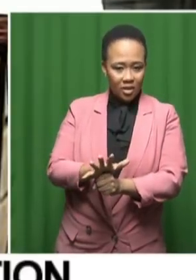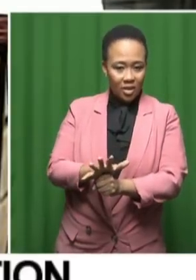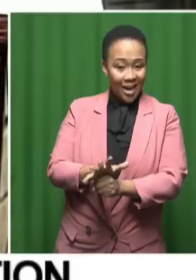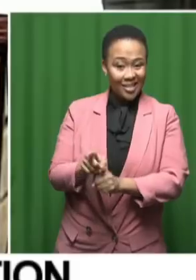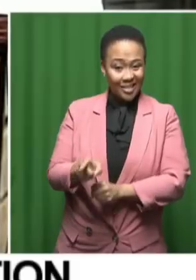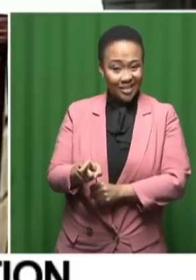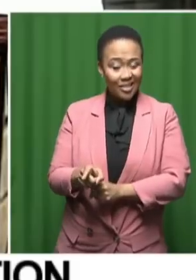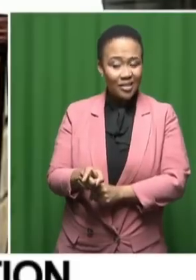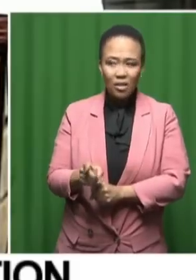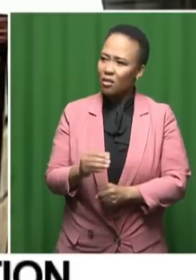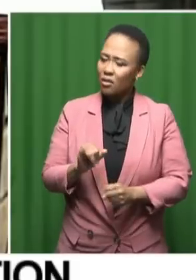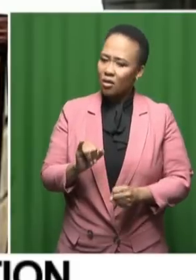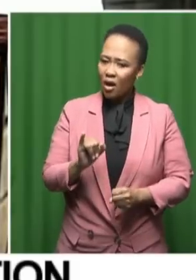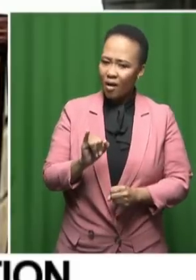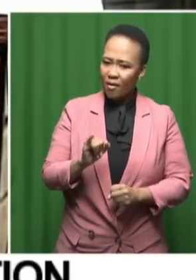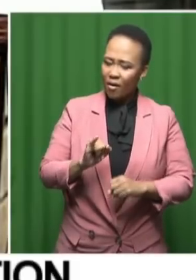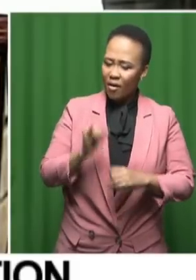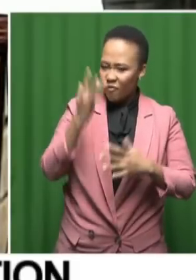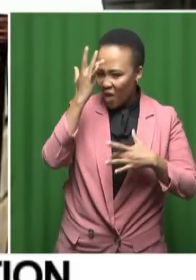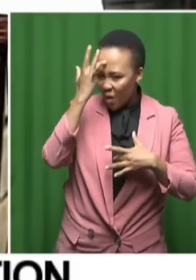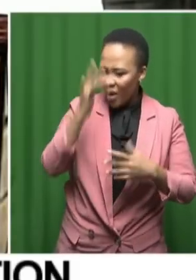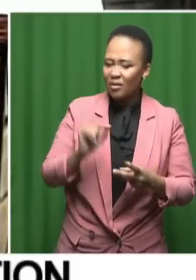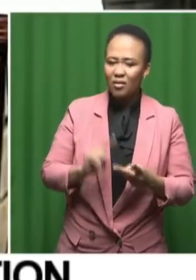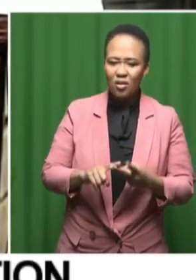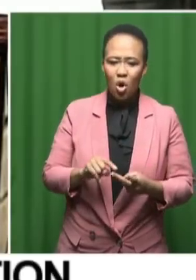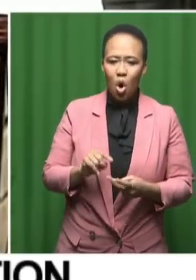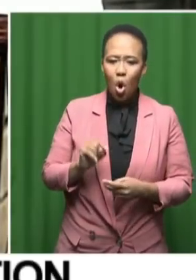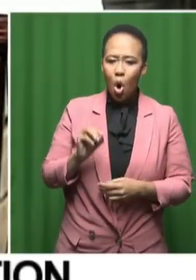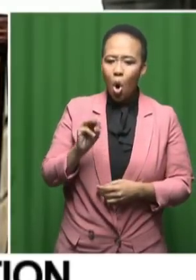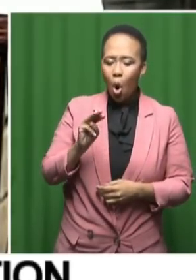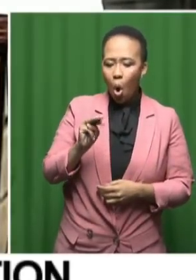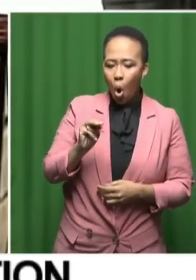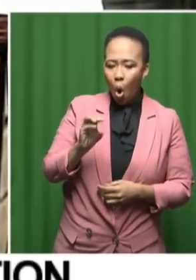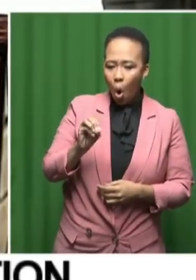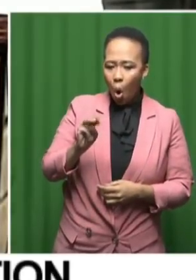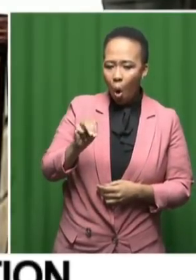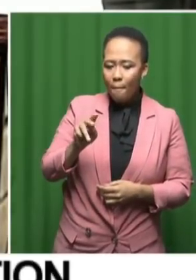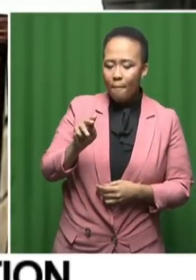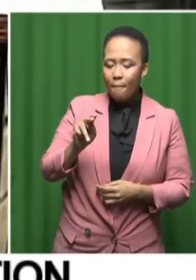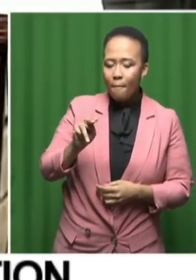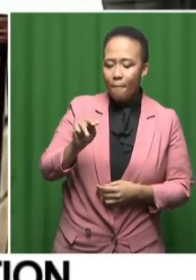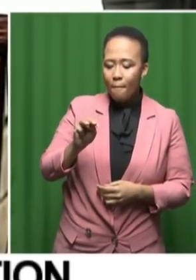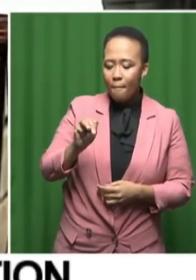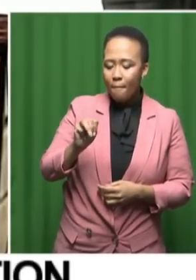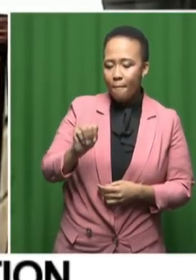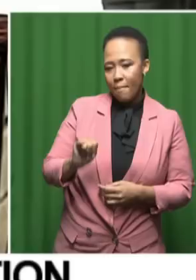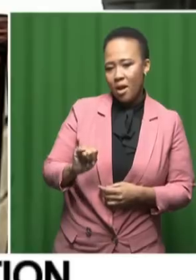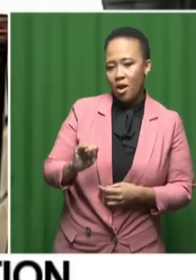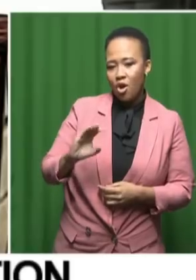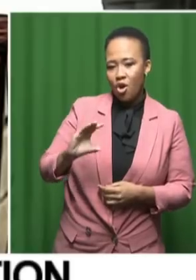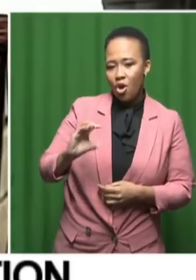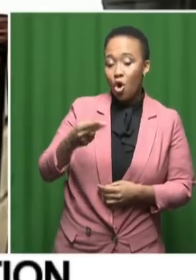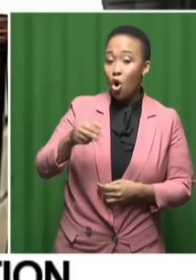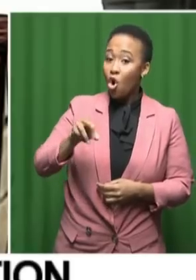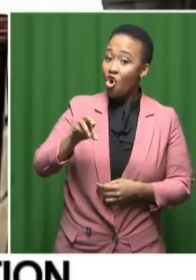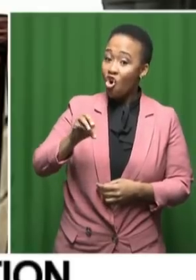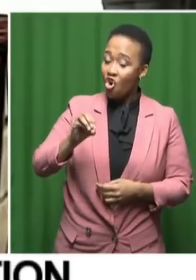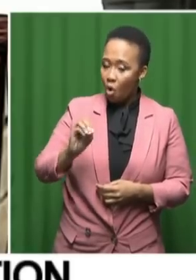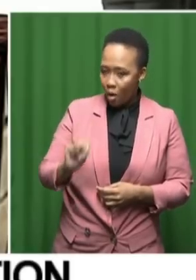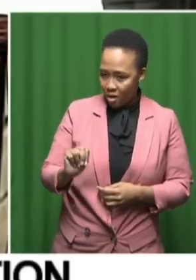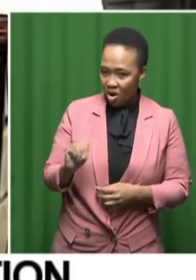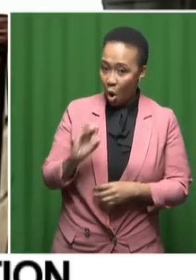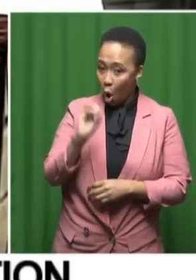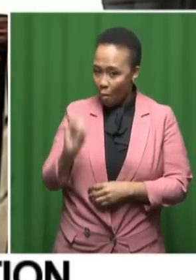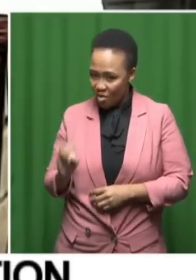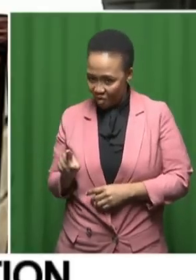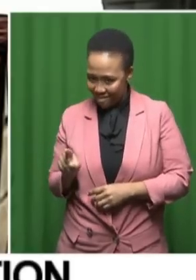this Omicron variant or the variants that have caused havoc in South Africa, like the previous variants circulating, that is what we presume